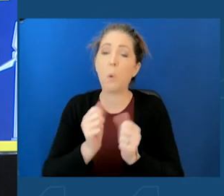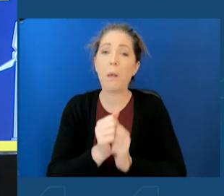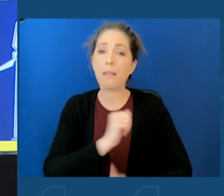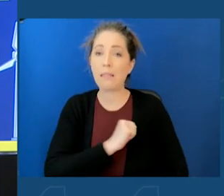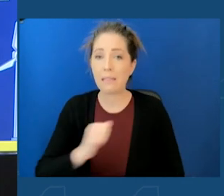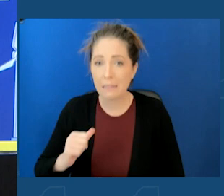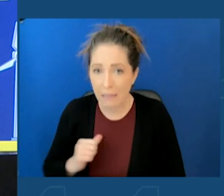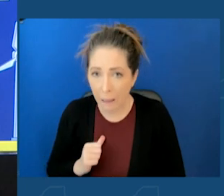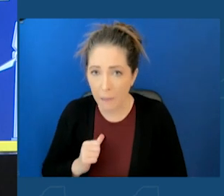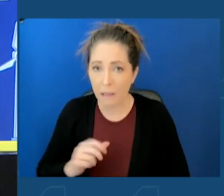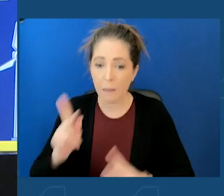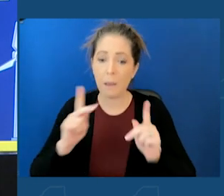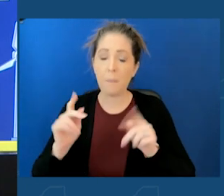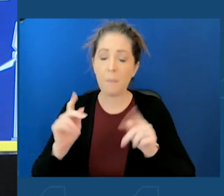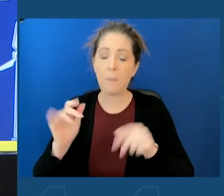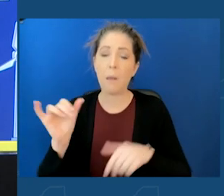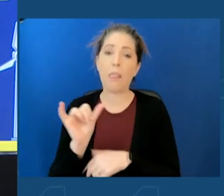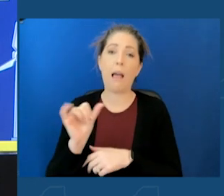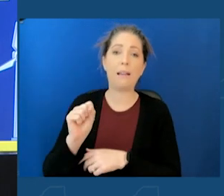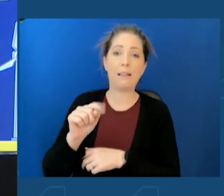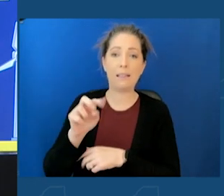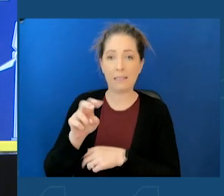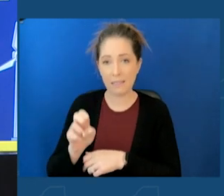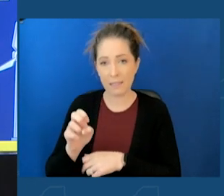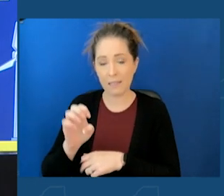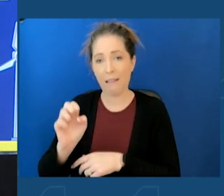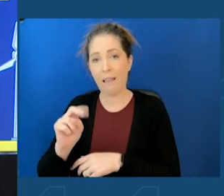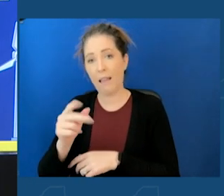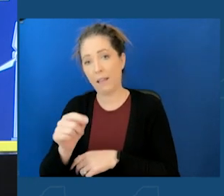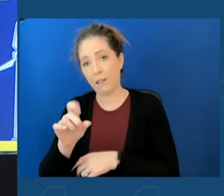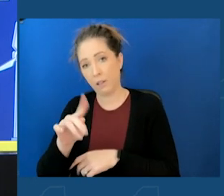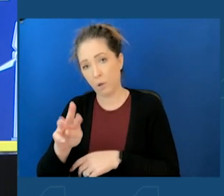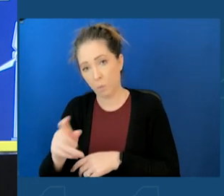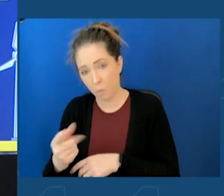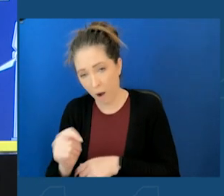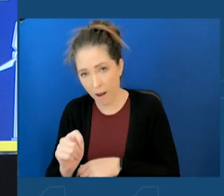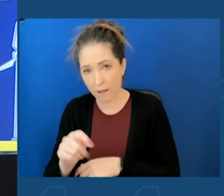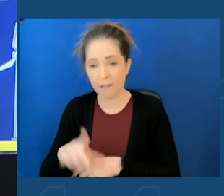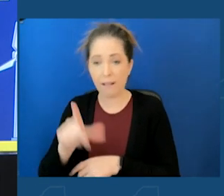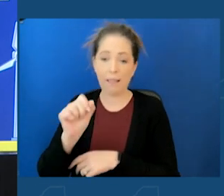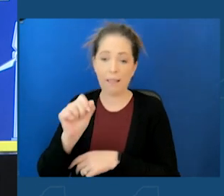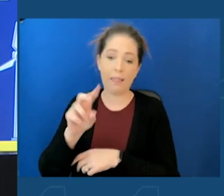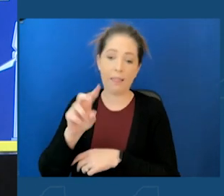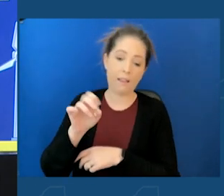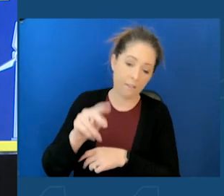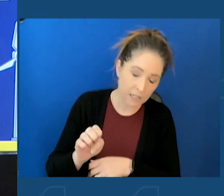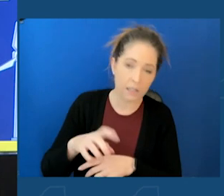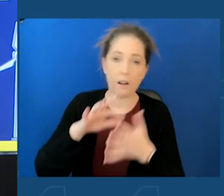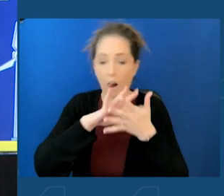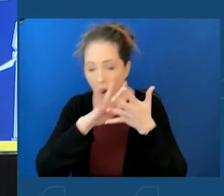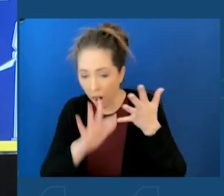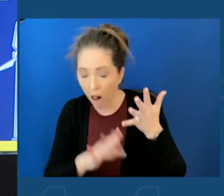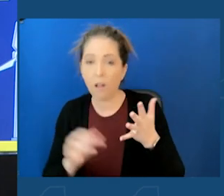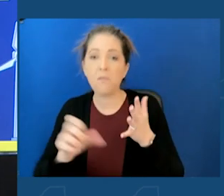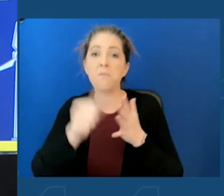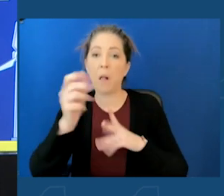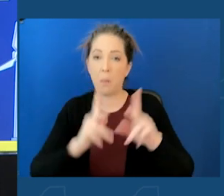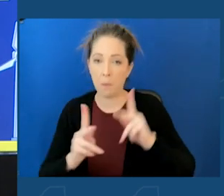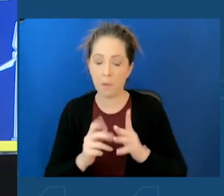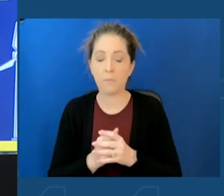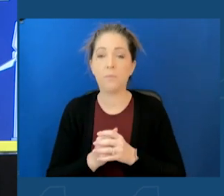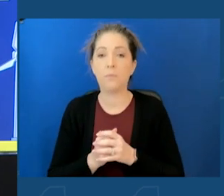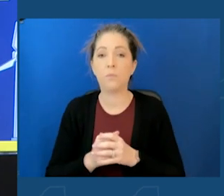Engelbright, Chuck Levine, Taylor Darling, Jean-Pierre, and everybody else. Working with the